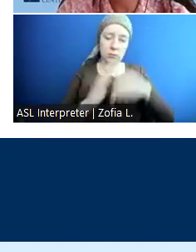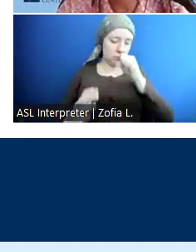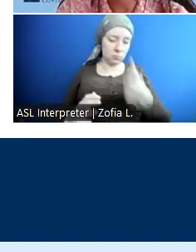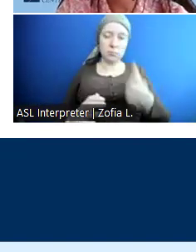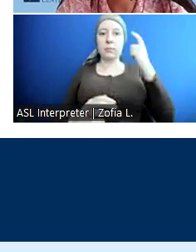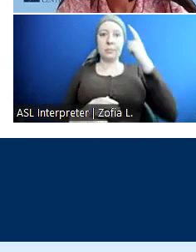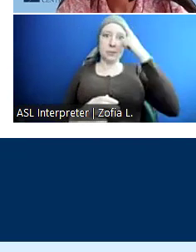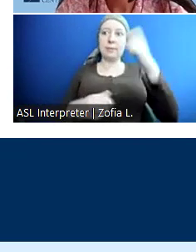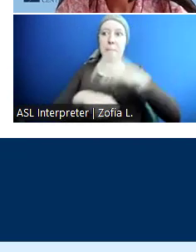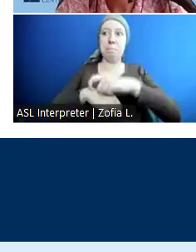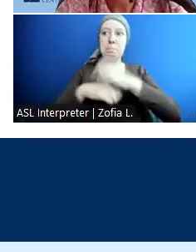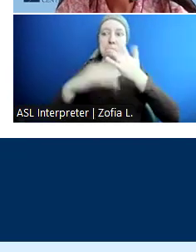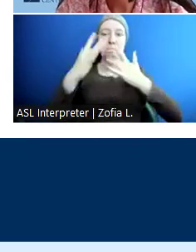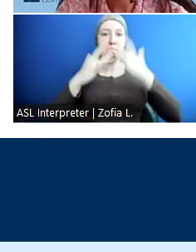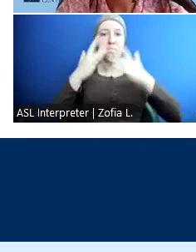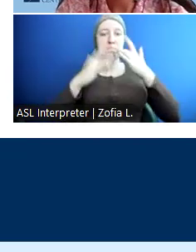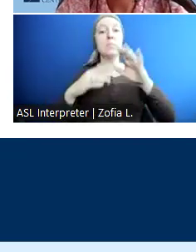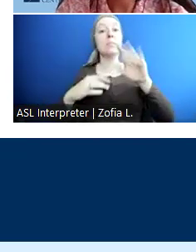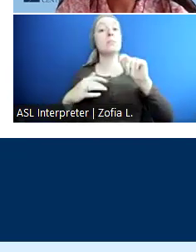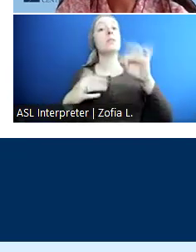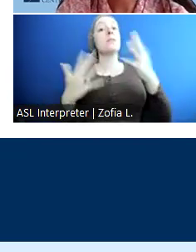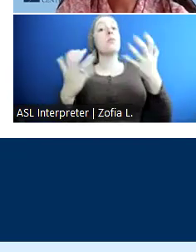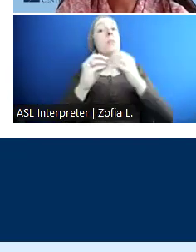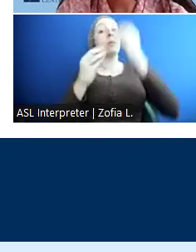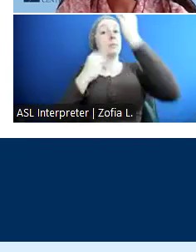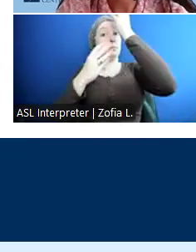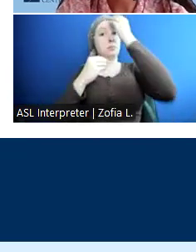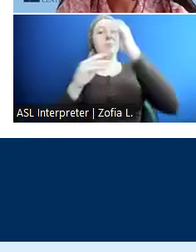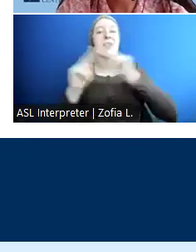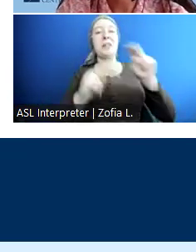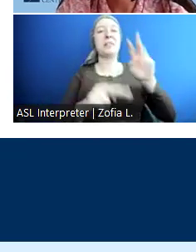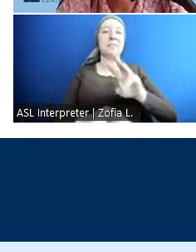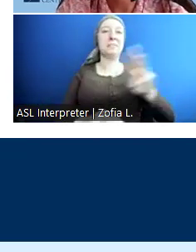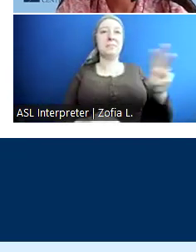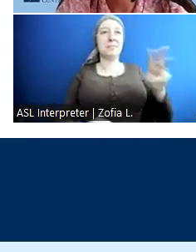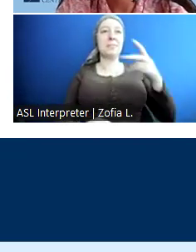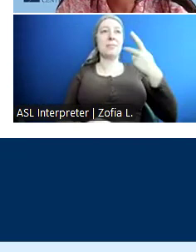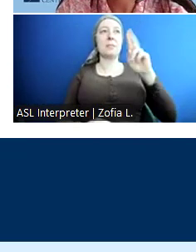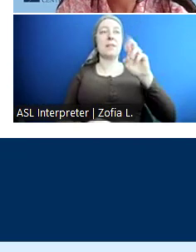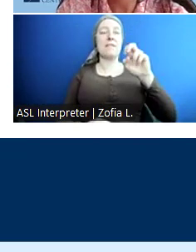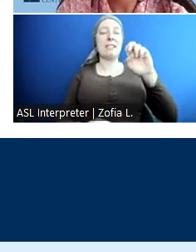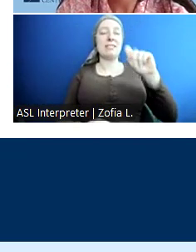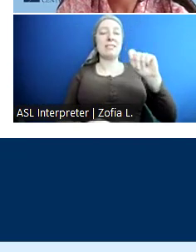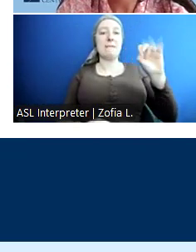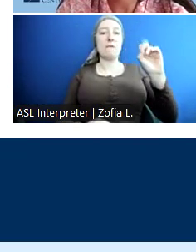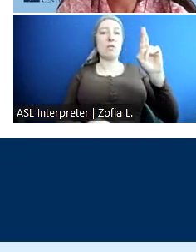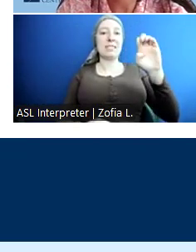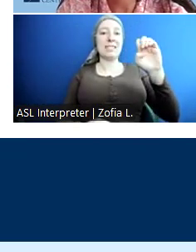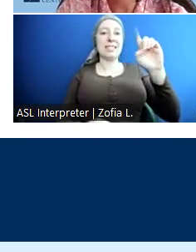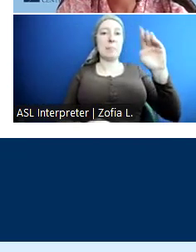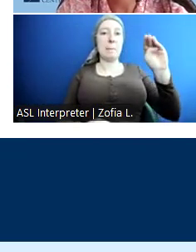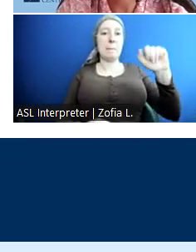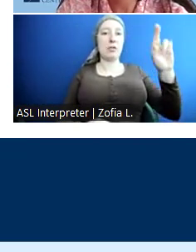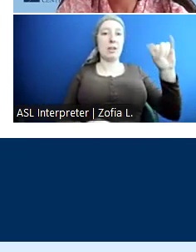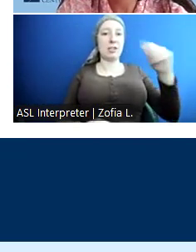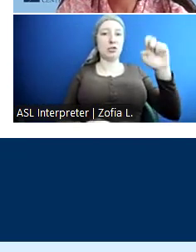the sake of time. But if you want more information, you can visit our website at preventforcedmarriage.org. I'll pass it off to